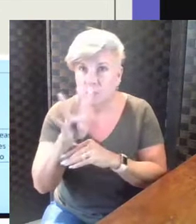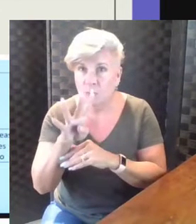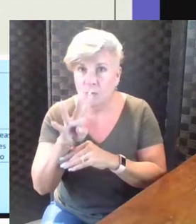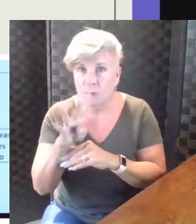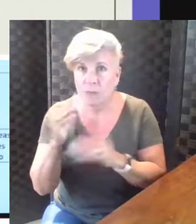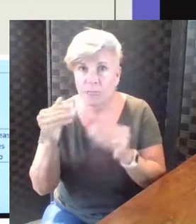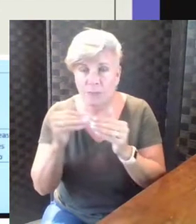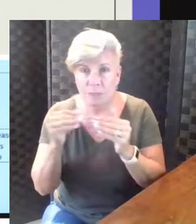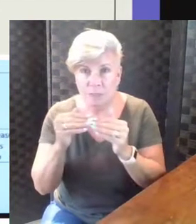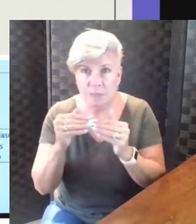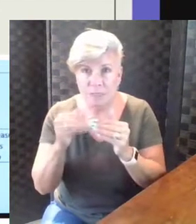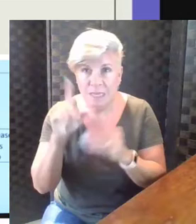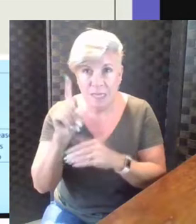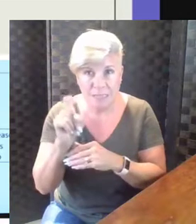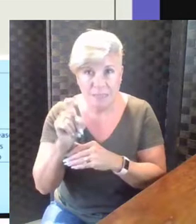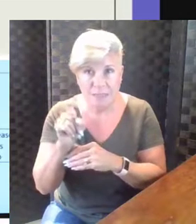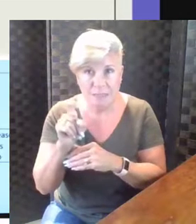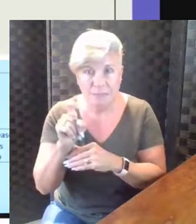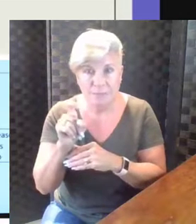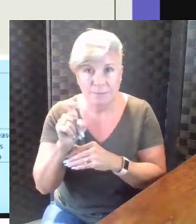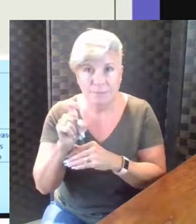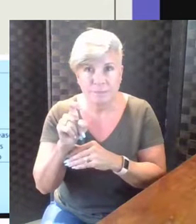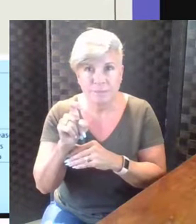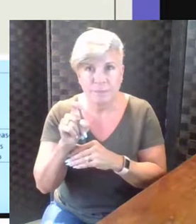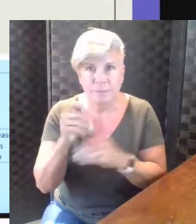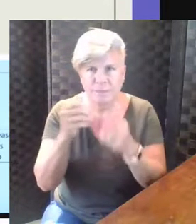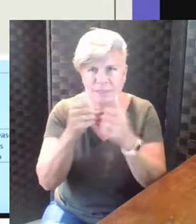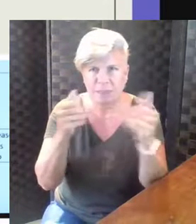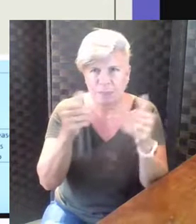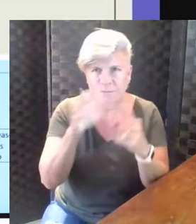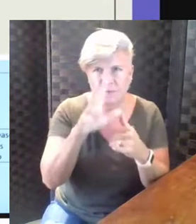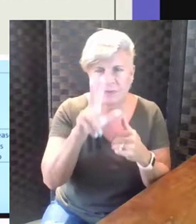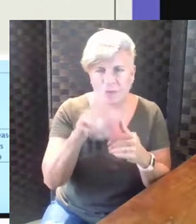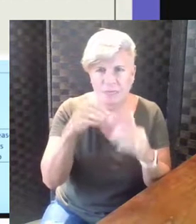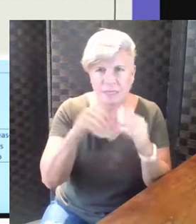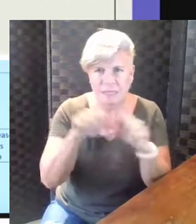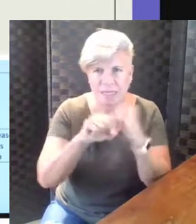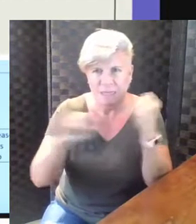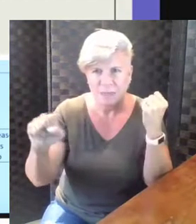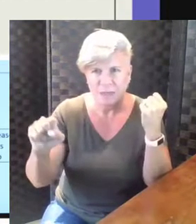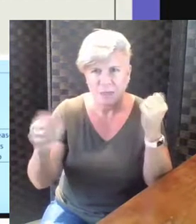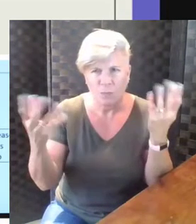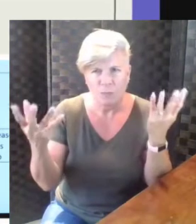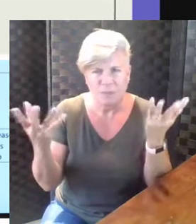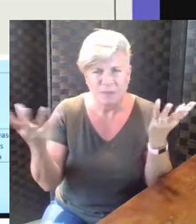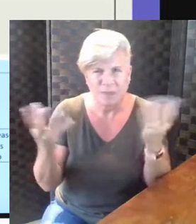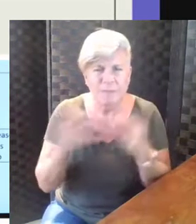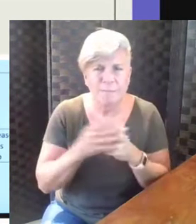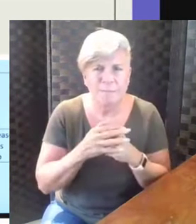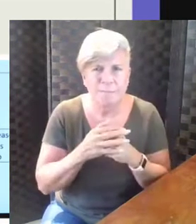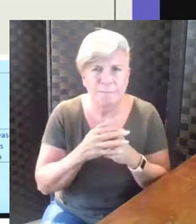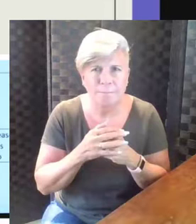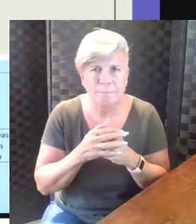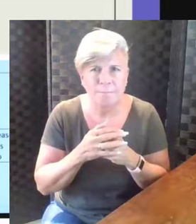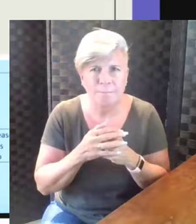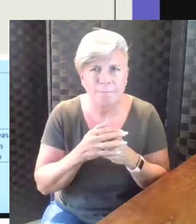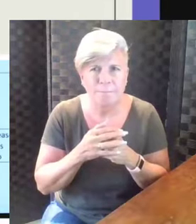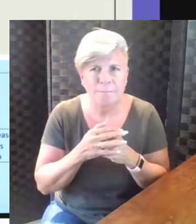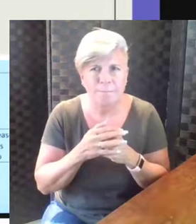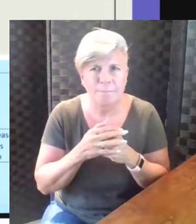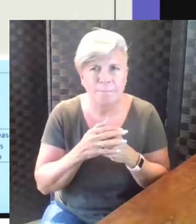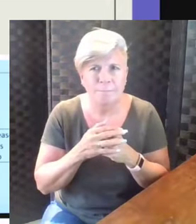24 equals X. If I break 53 into expanded form, what would that be?